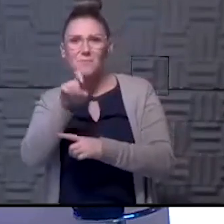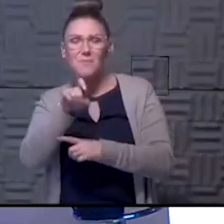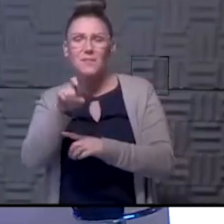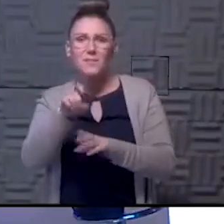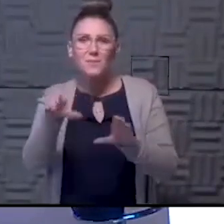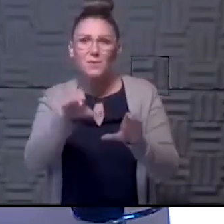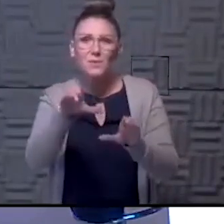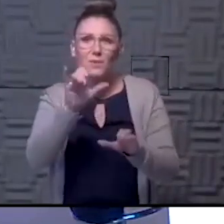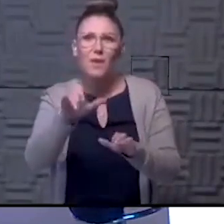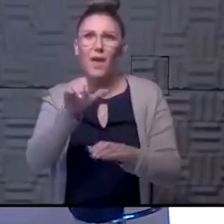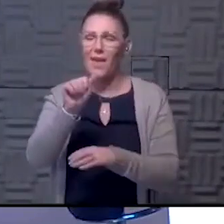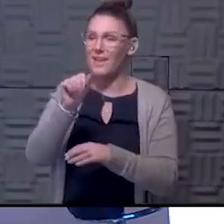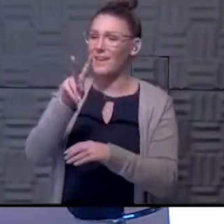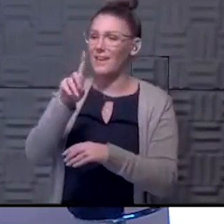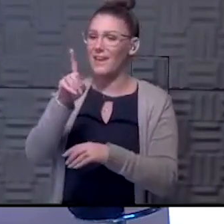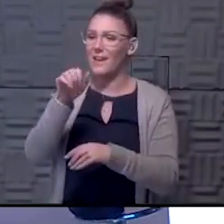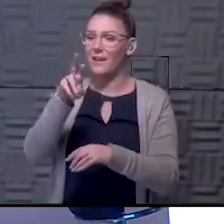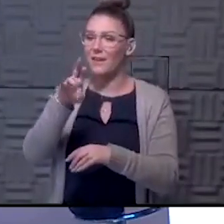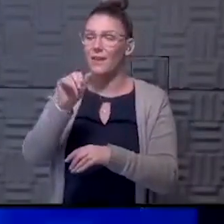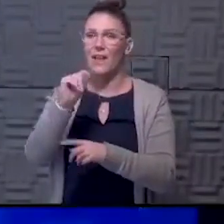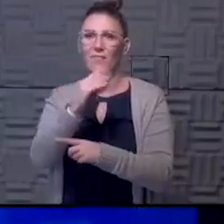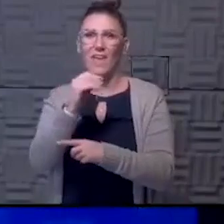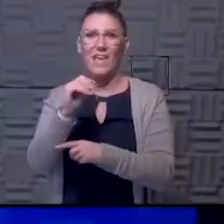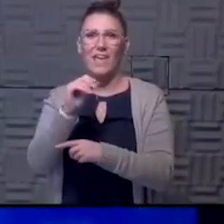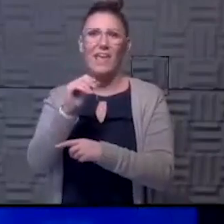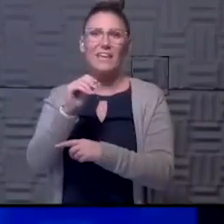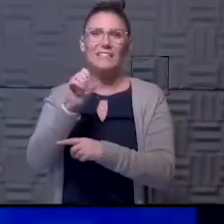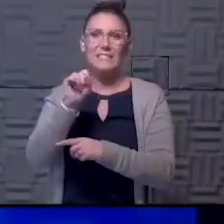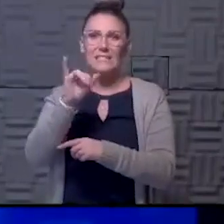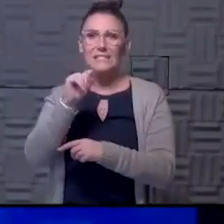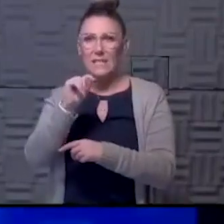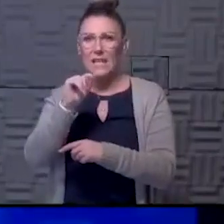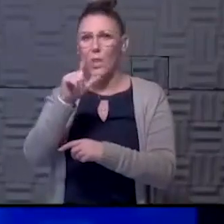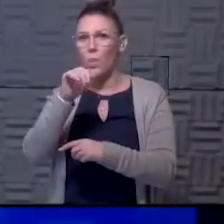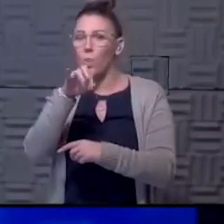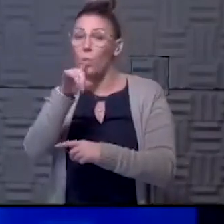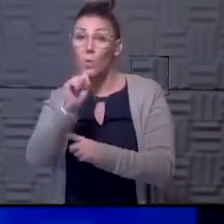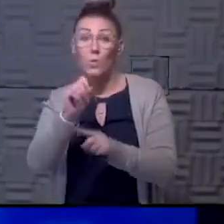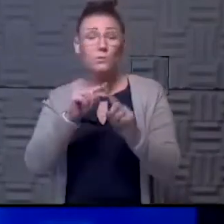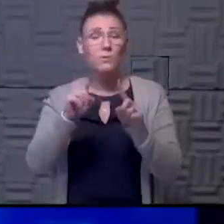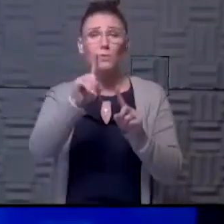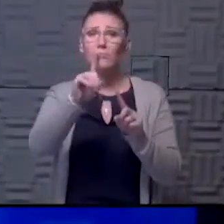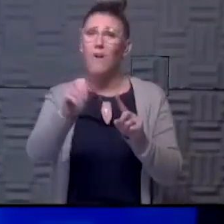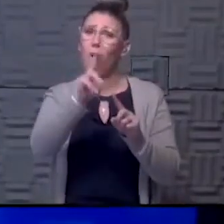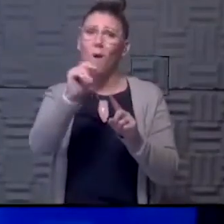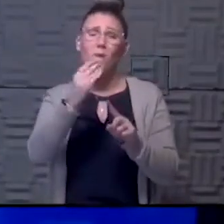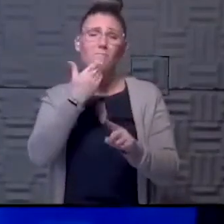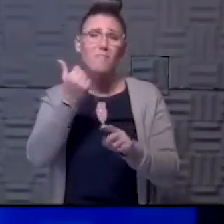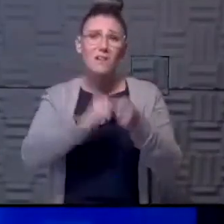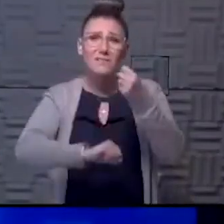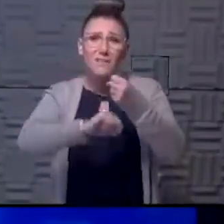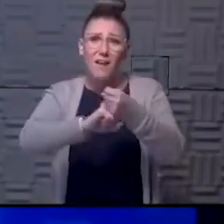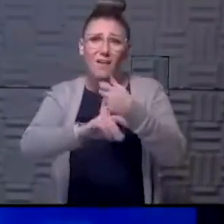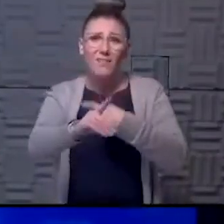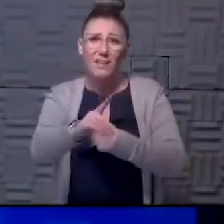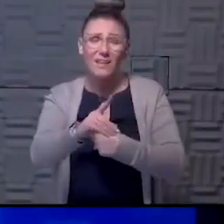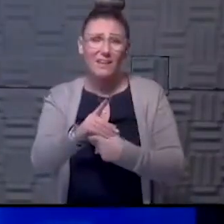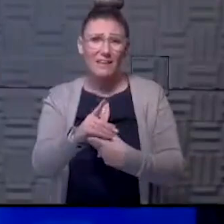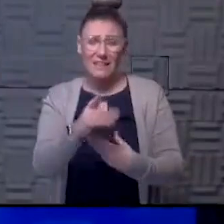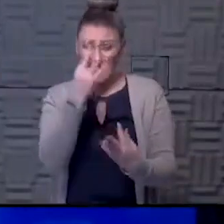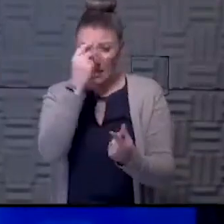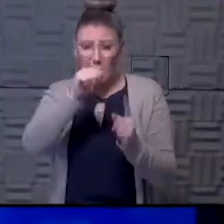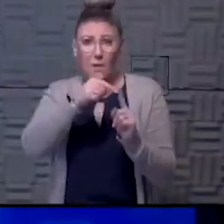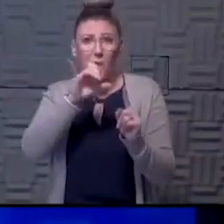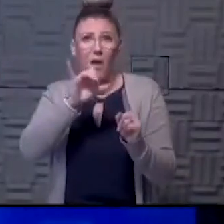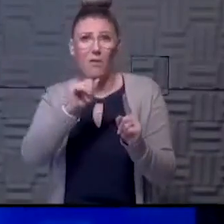thought Event was too. So they are available in the city, but you do be your own best advocate. Don't not think about this, because it is